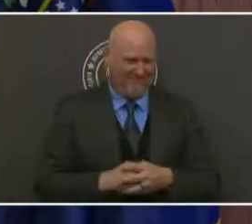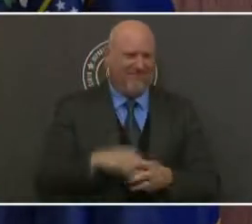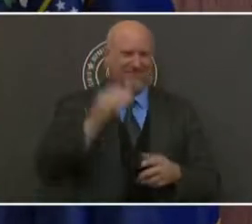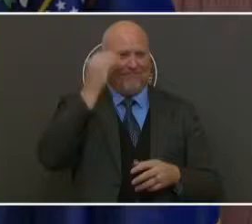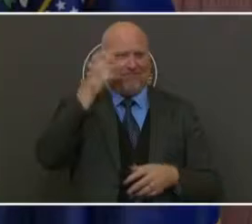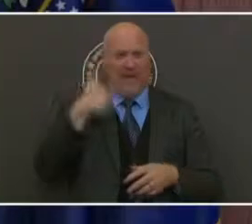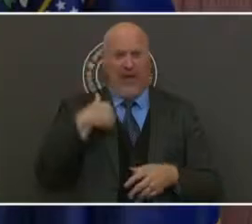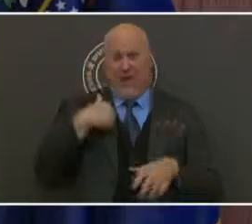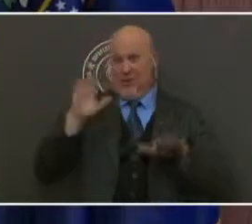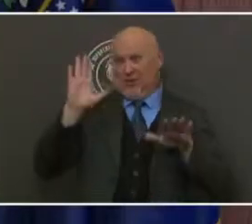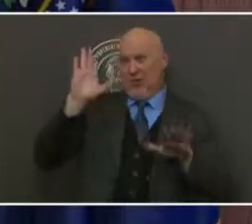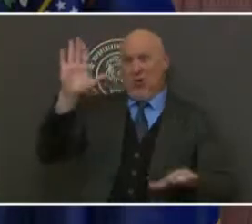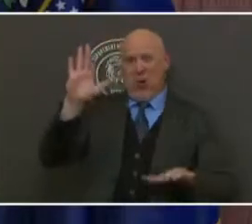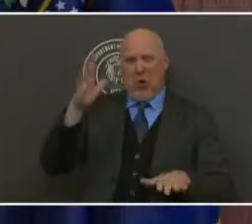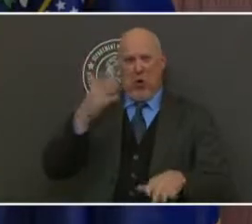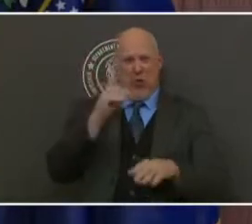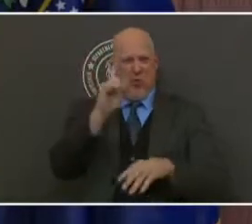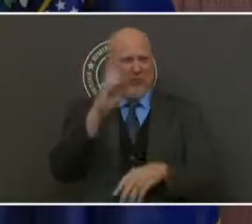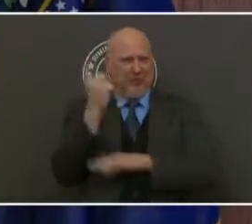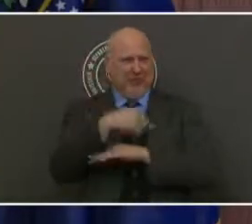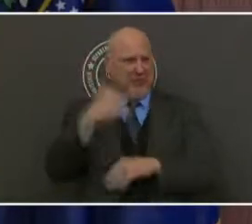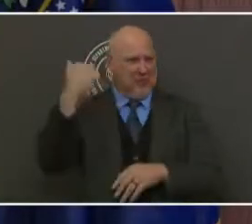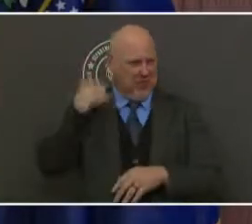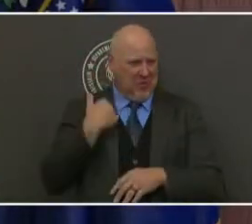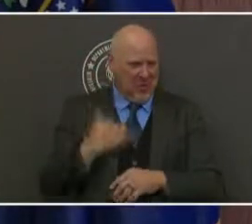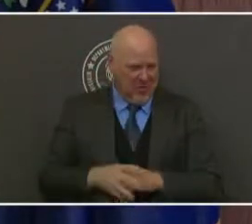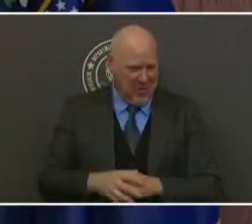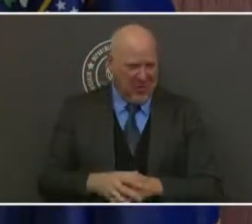just 101 days later, we are at